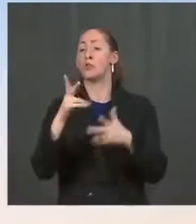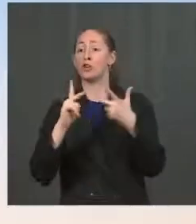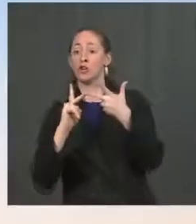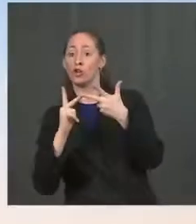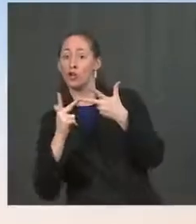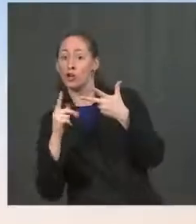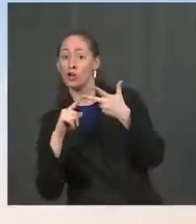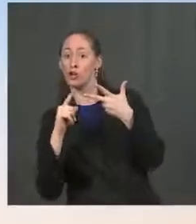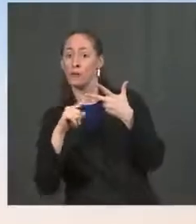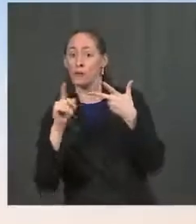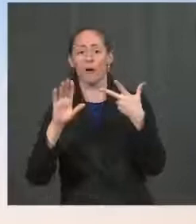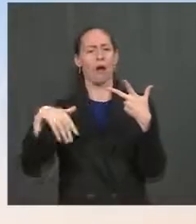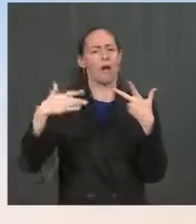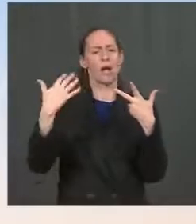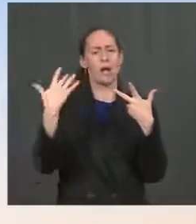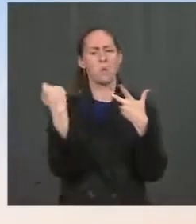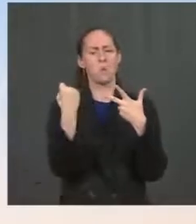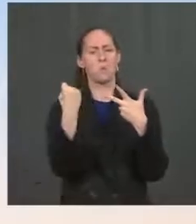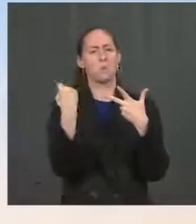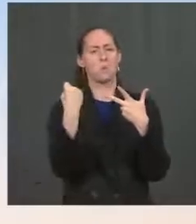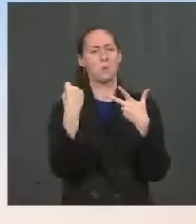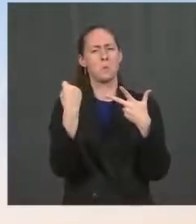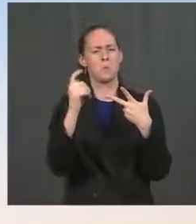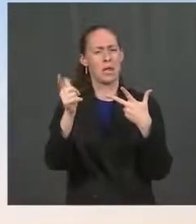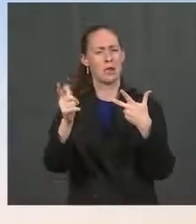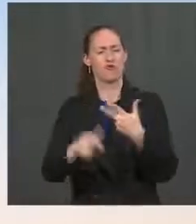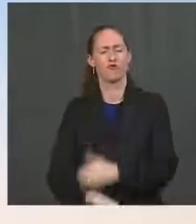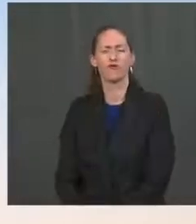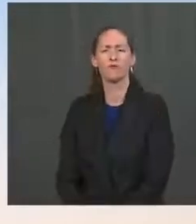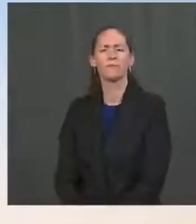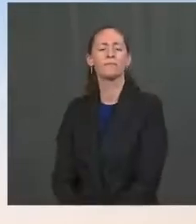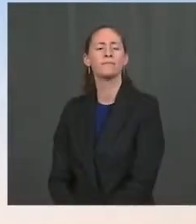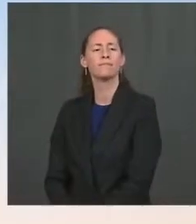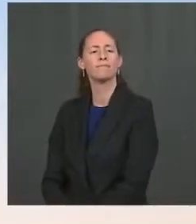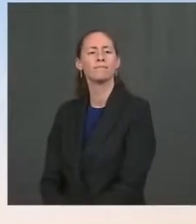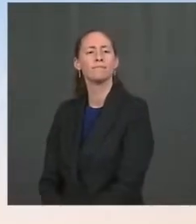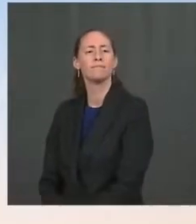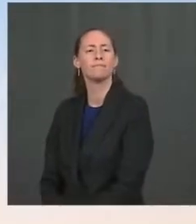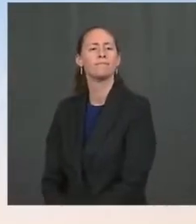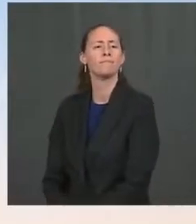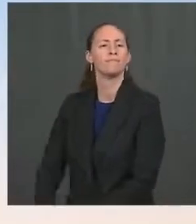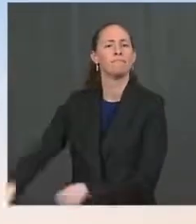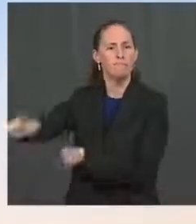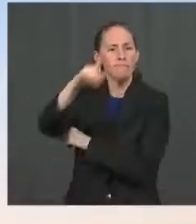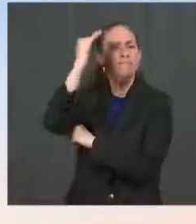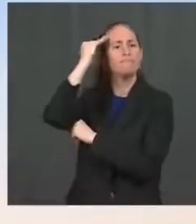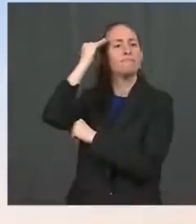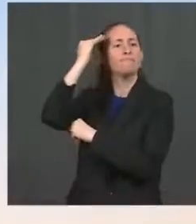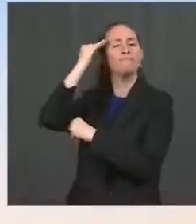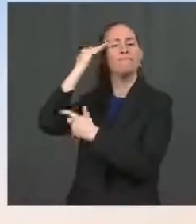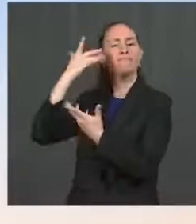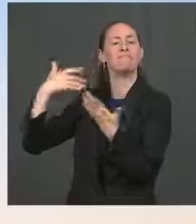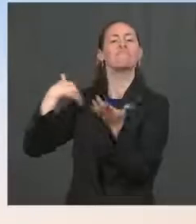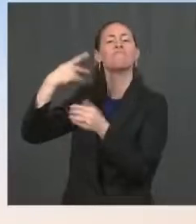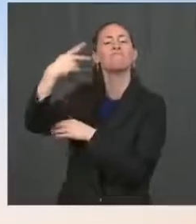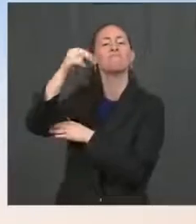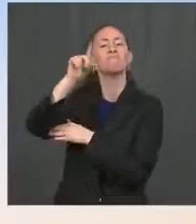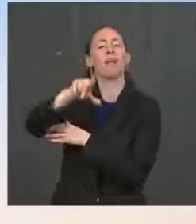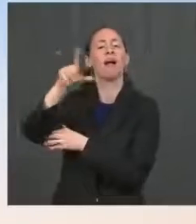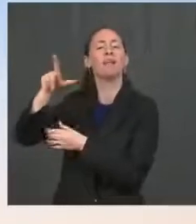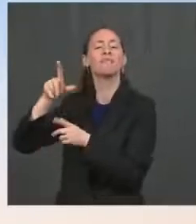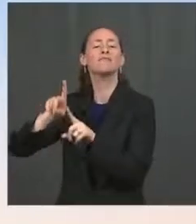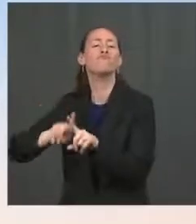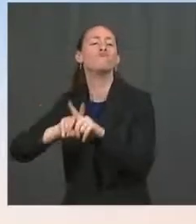the White House knows well, the president's poll numbers have dropped according to polls from a variety of different outlets right now. Do you acknowledge that the public now has